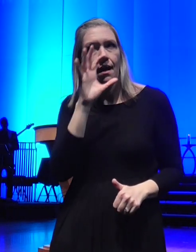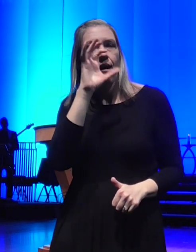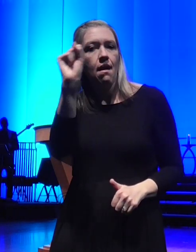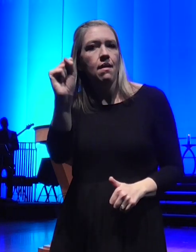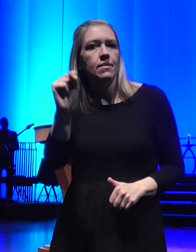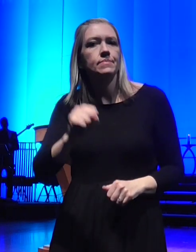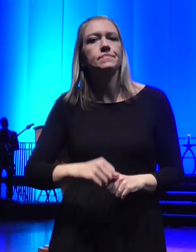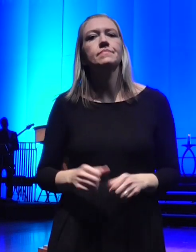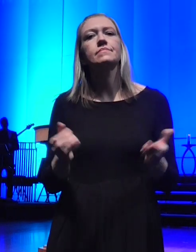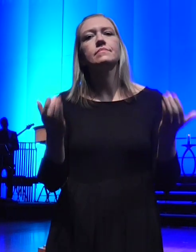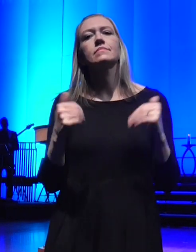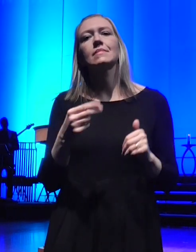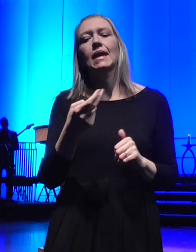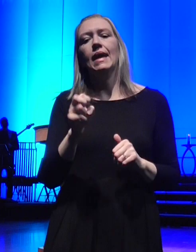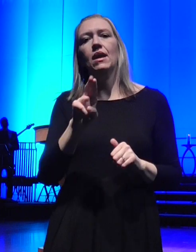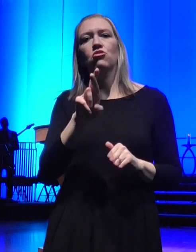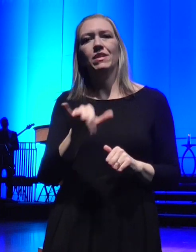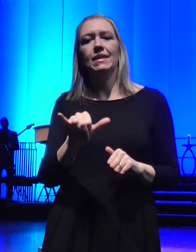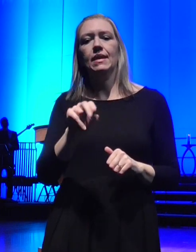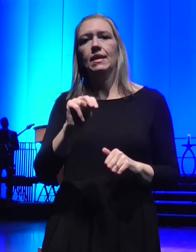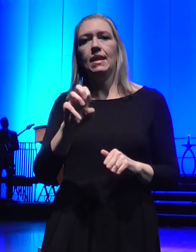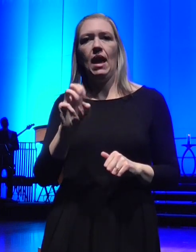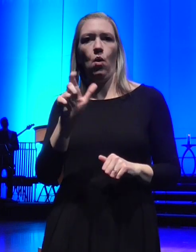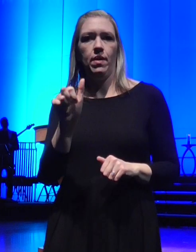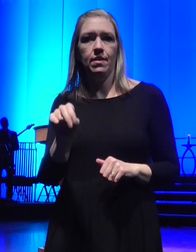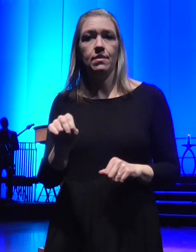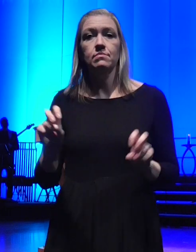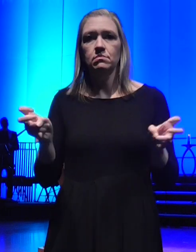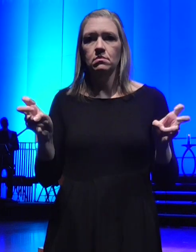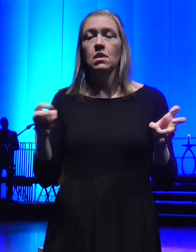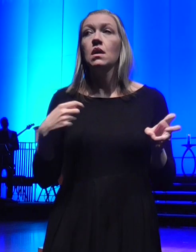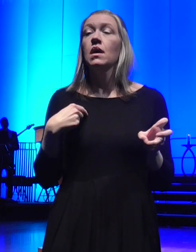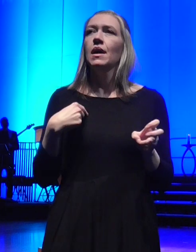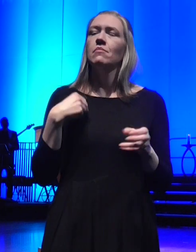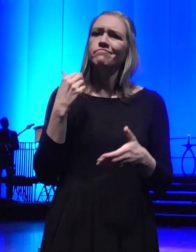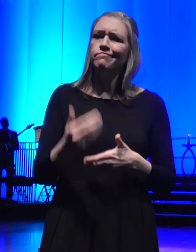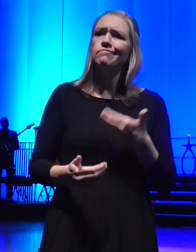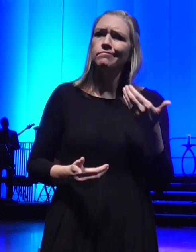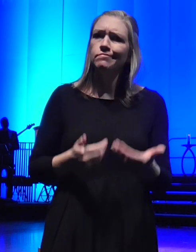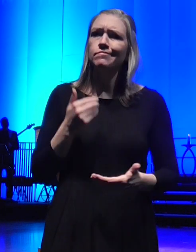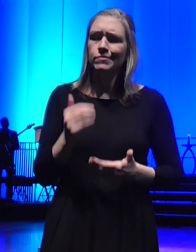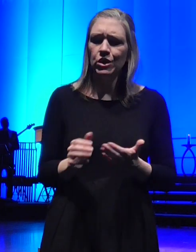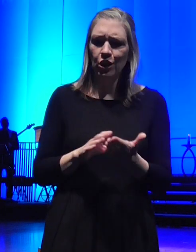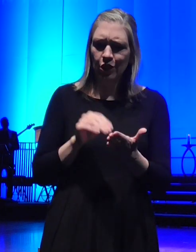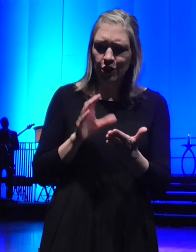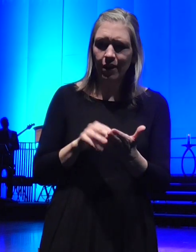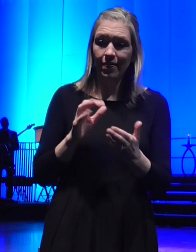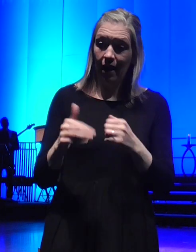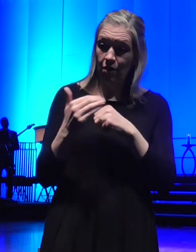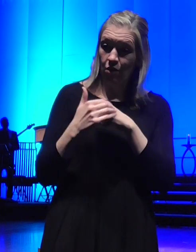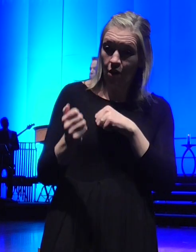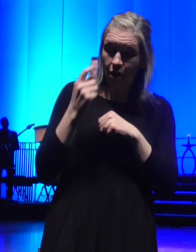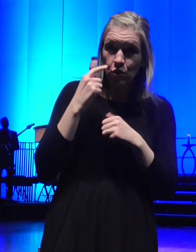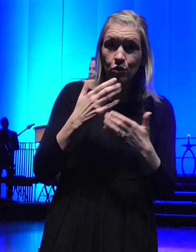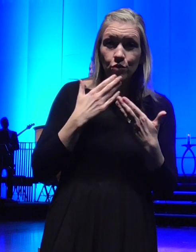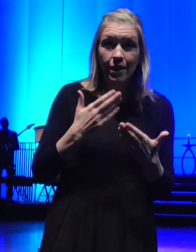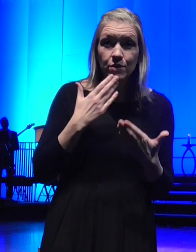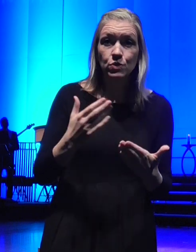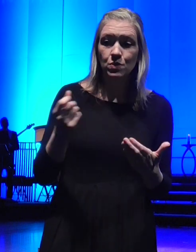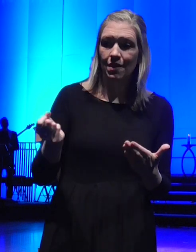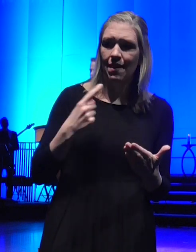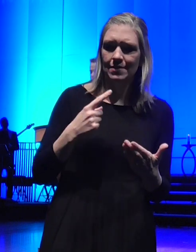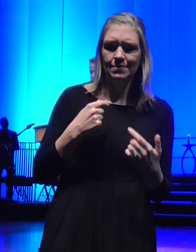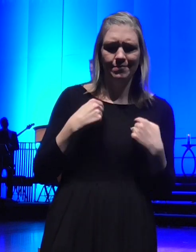And from Henry Nouwen, "I am gradually learning that the call to gratitude asks us to say,